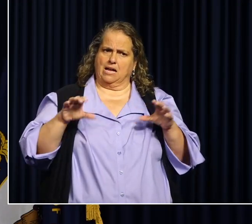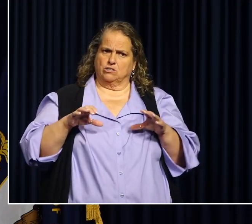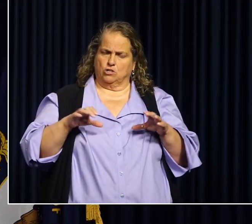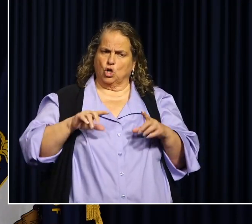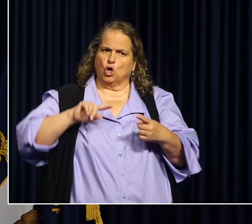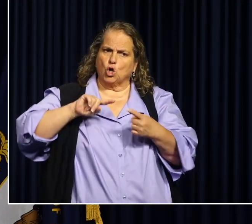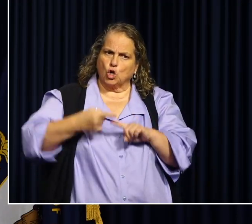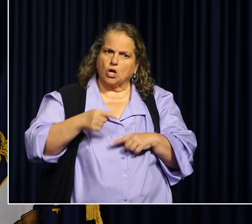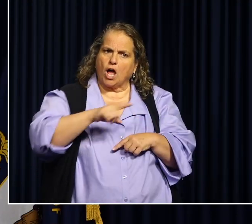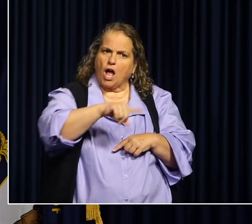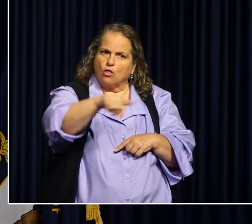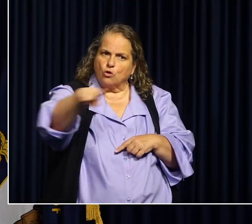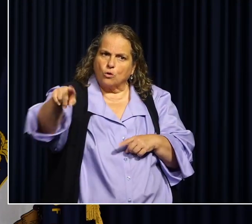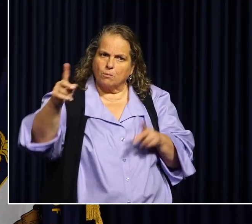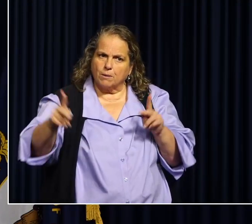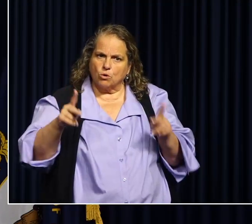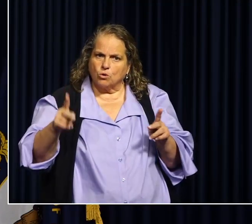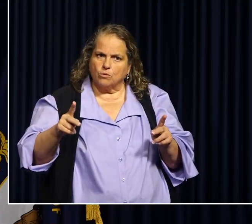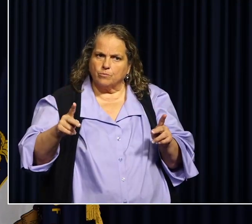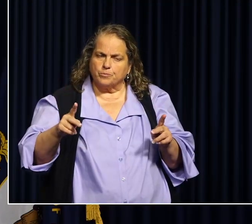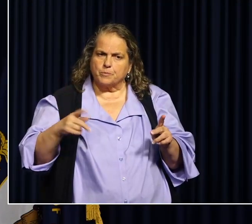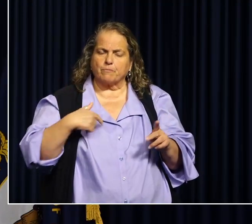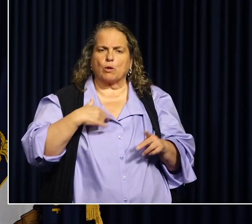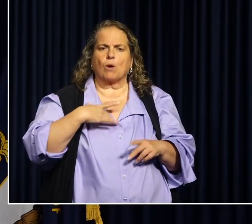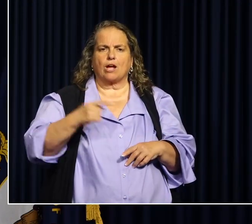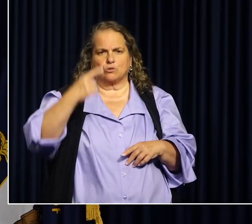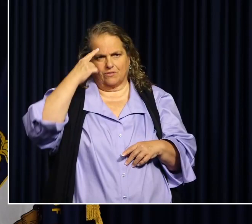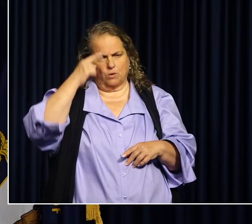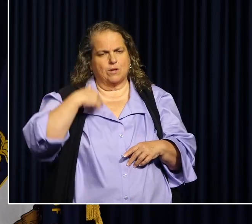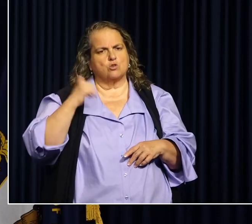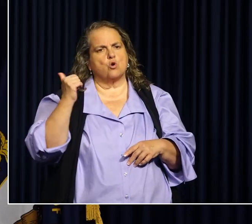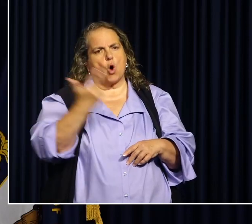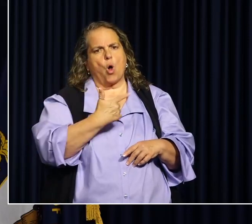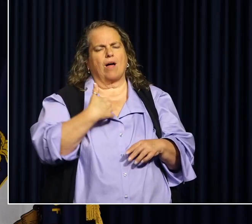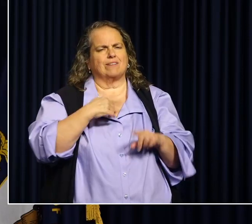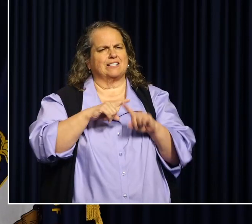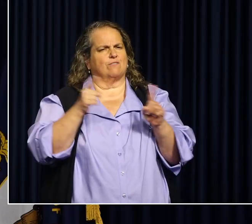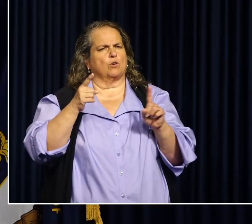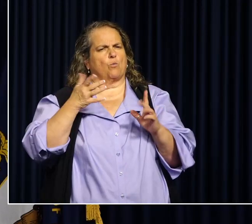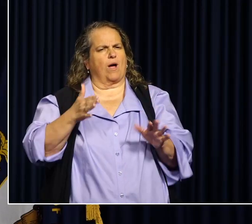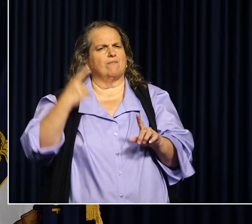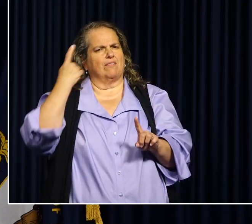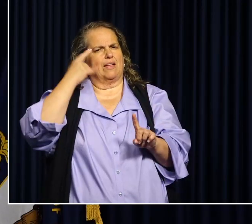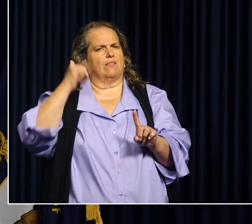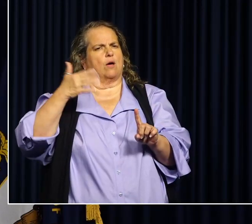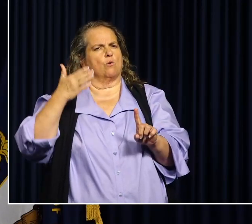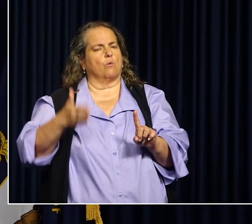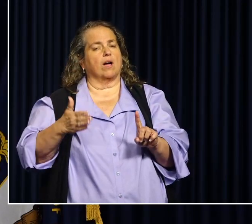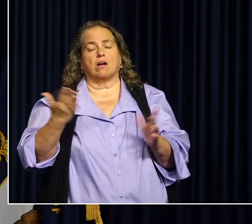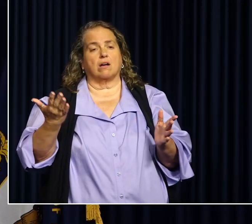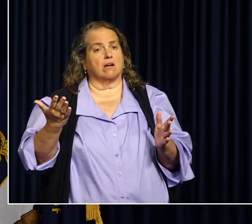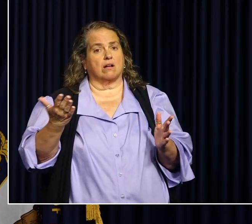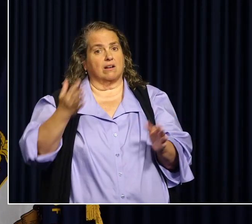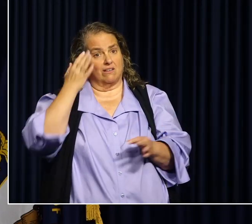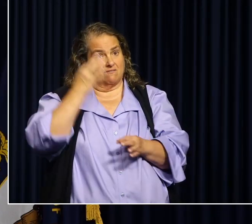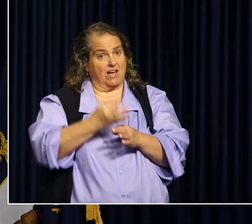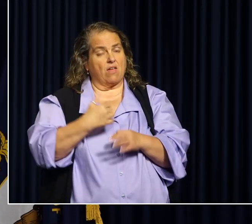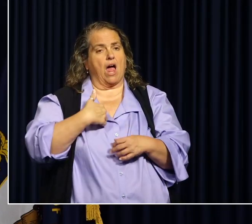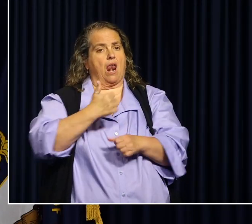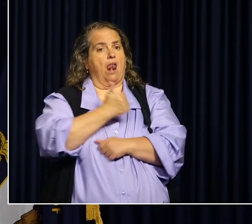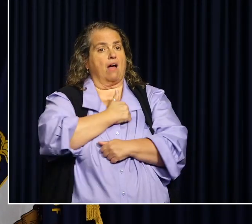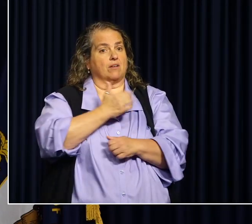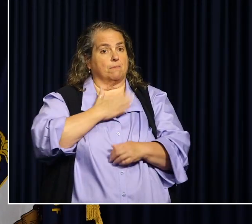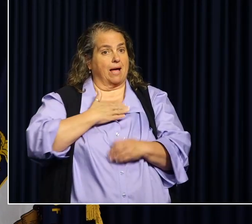hurt other people. And I'd like to think we all have a different frame of mind of that. To me, it comes down to faith, loving my neighbor